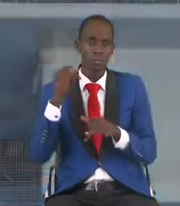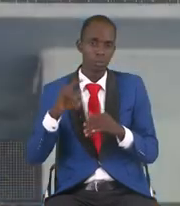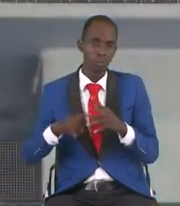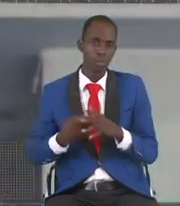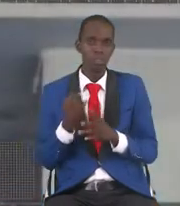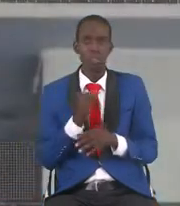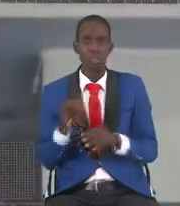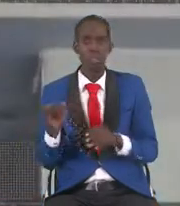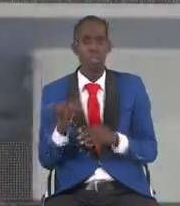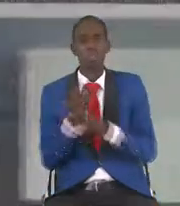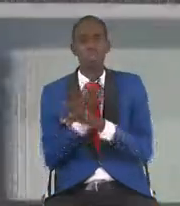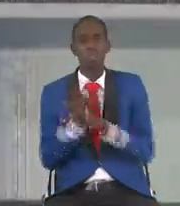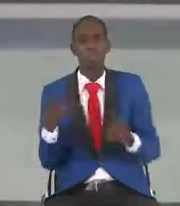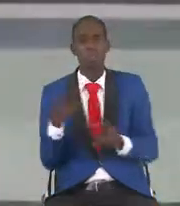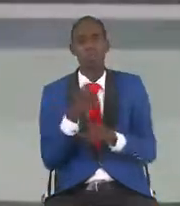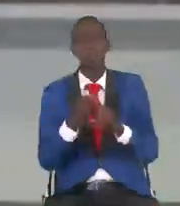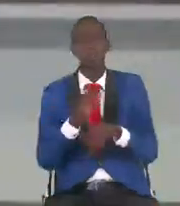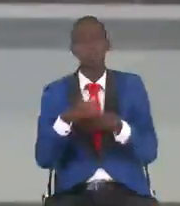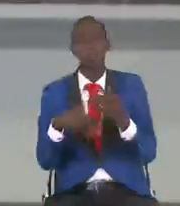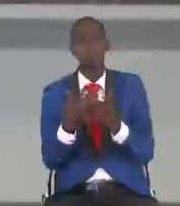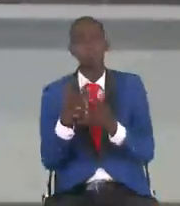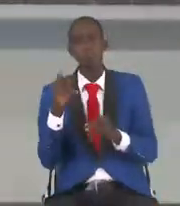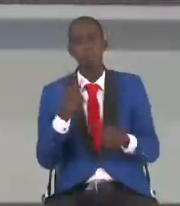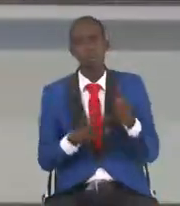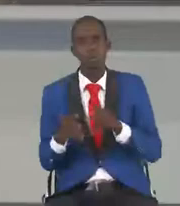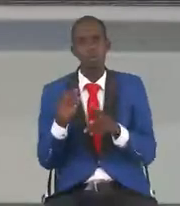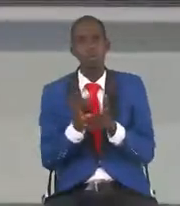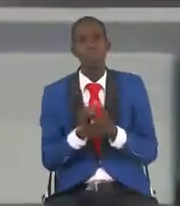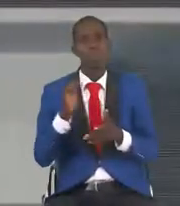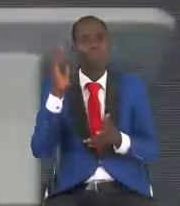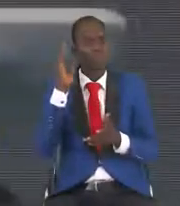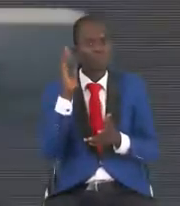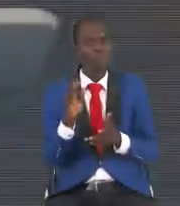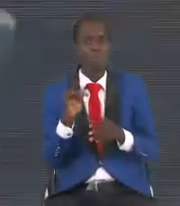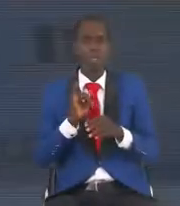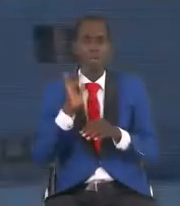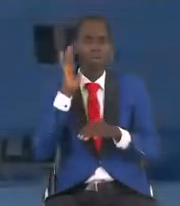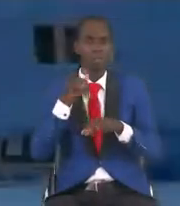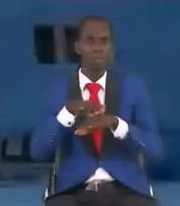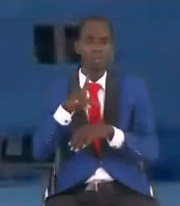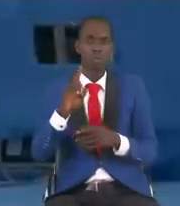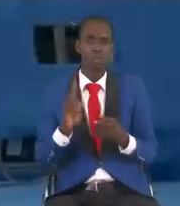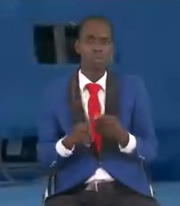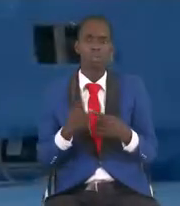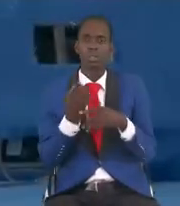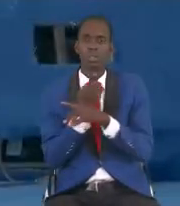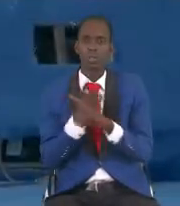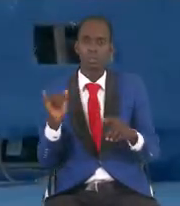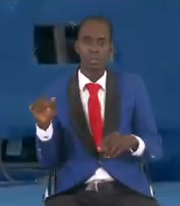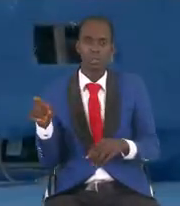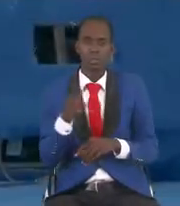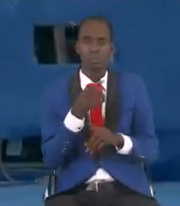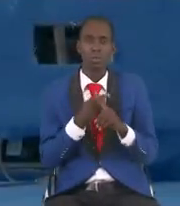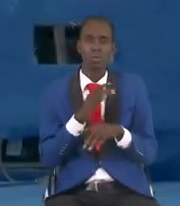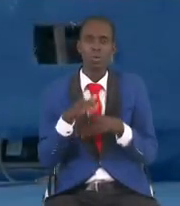thee from all the people that I will send you to. He never forgot that. Delivering you from all